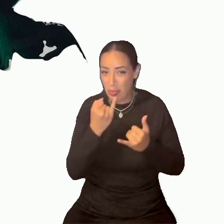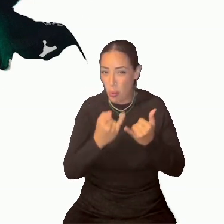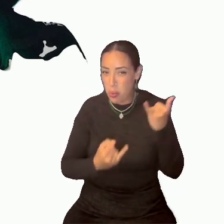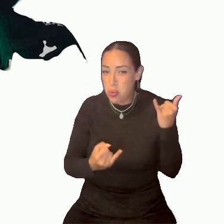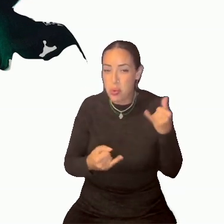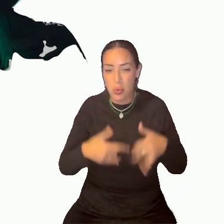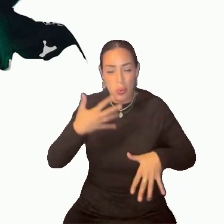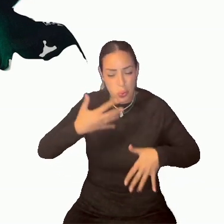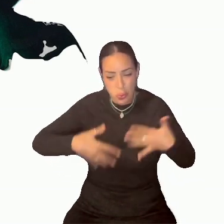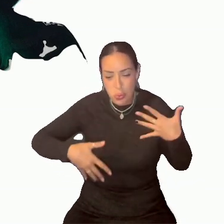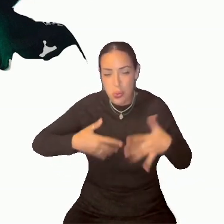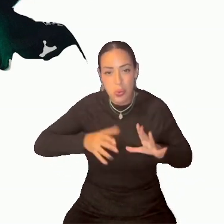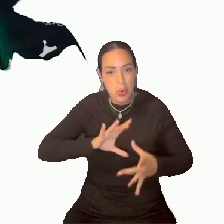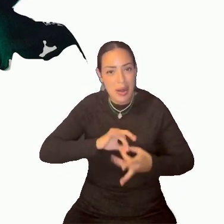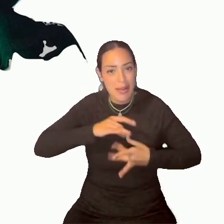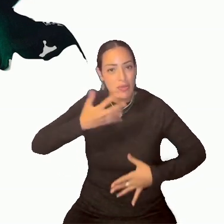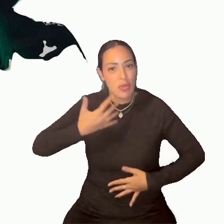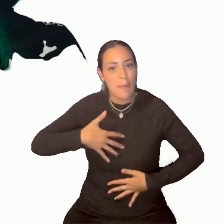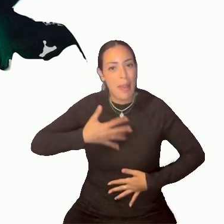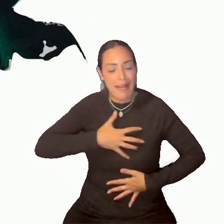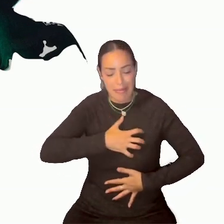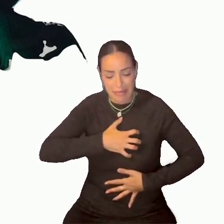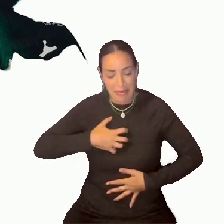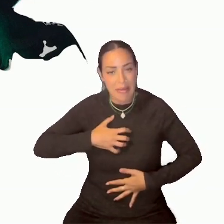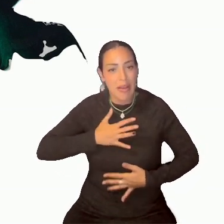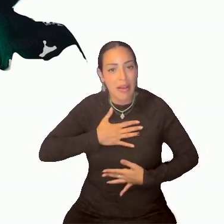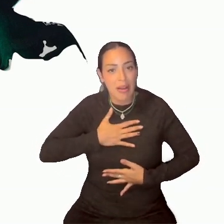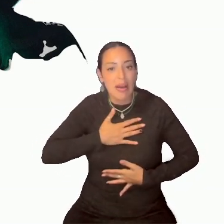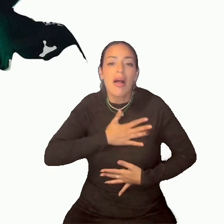suffering surrounding the pain of their loss.